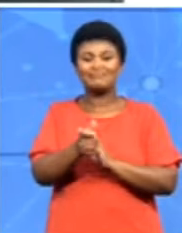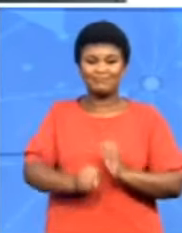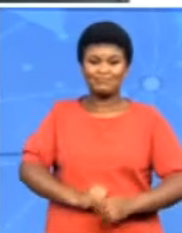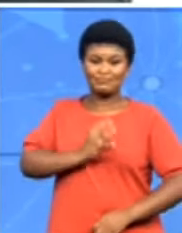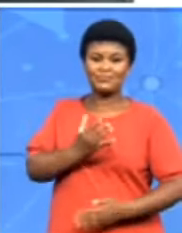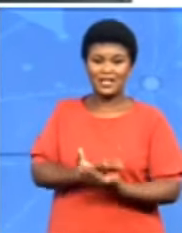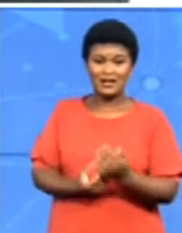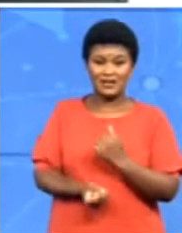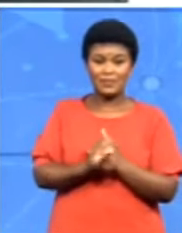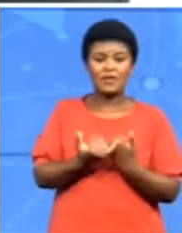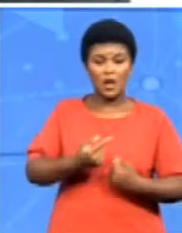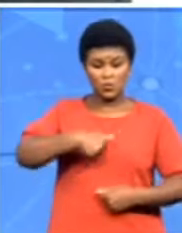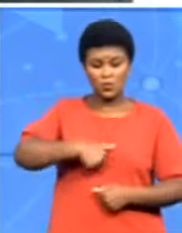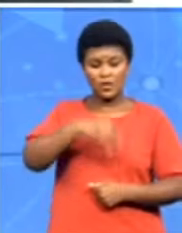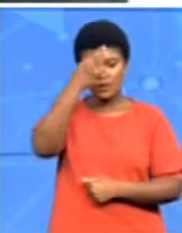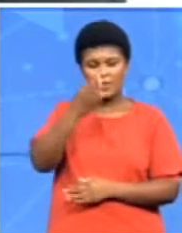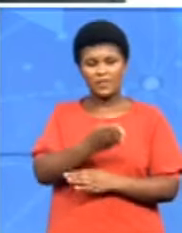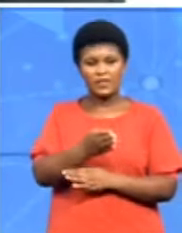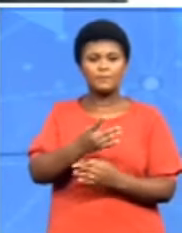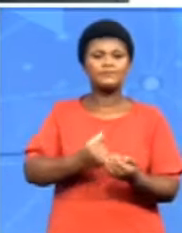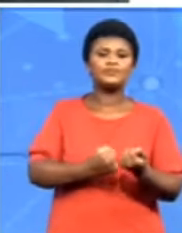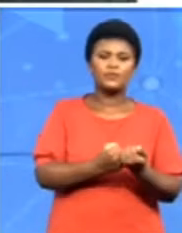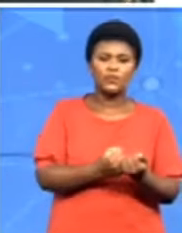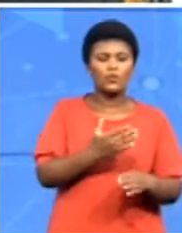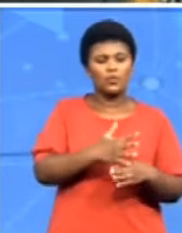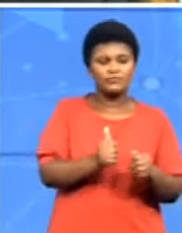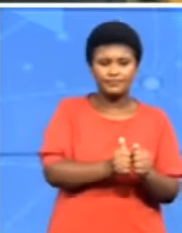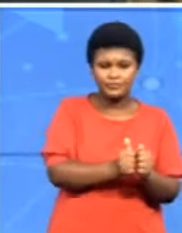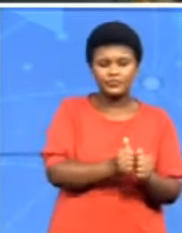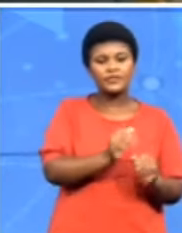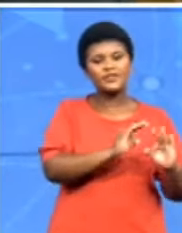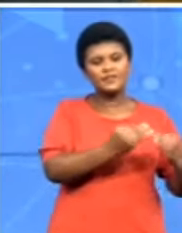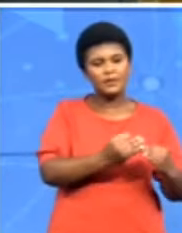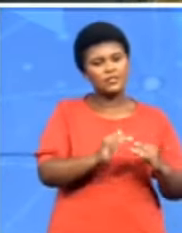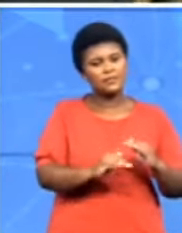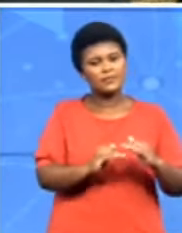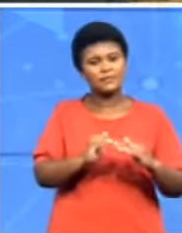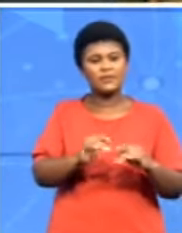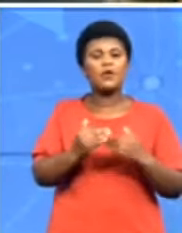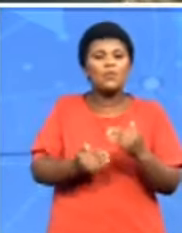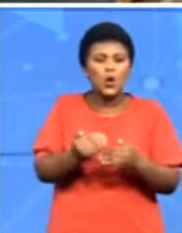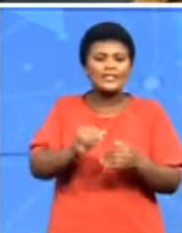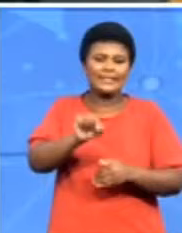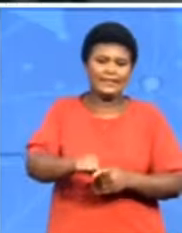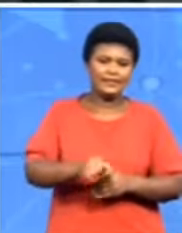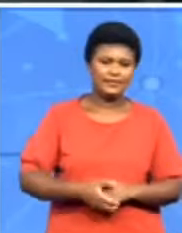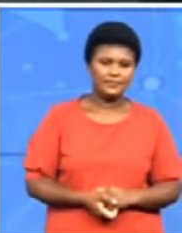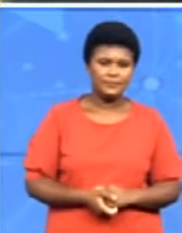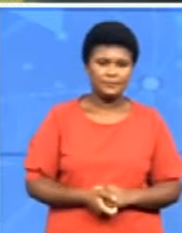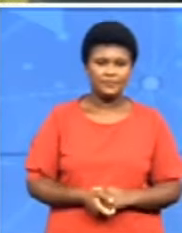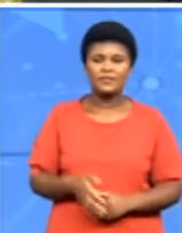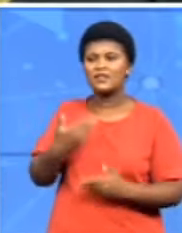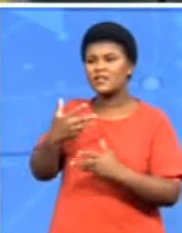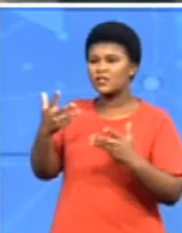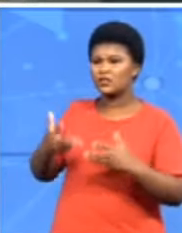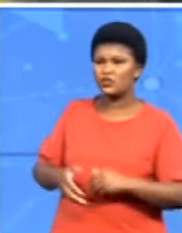actually working together with the family step by step. It's going to be a process, of course. Thank you so much, Premier. Thank you. That was the Premier of the Eastern